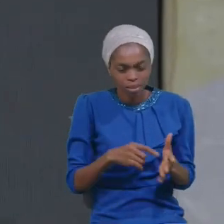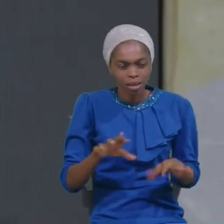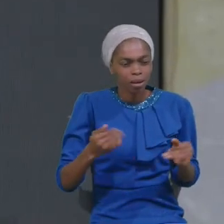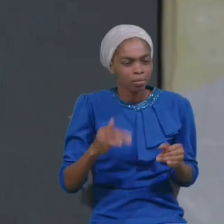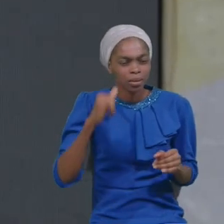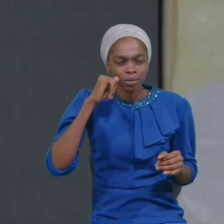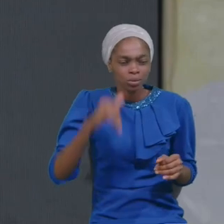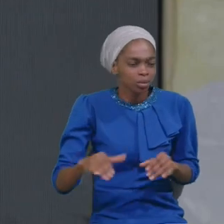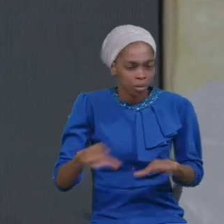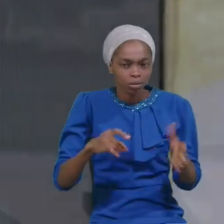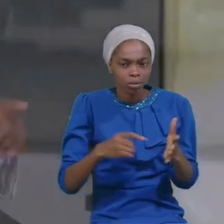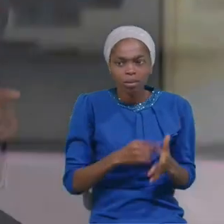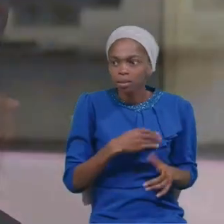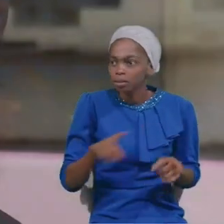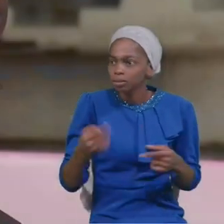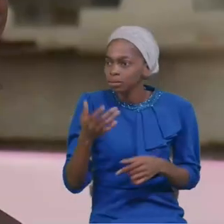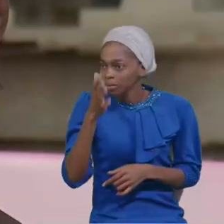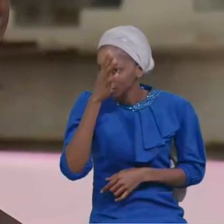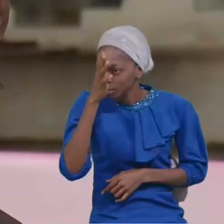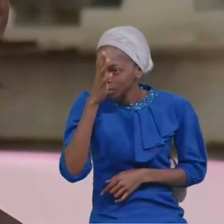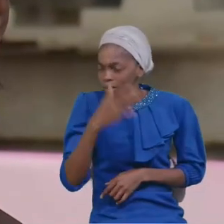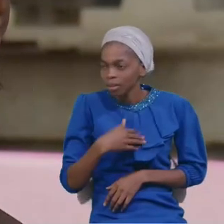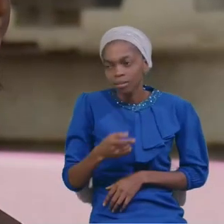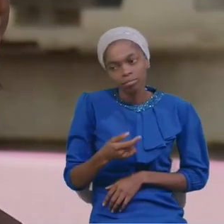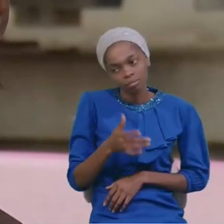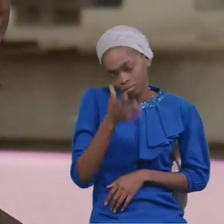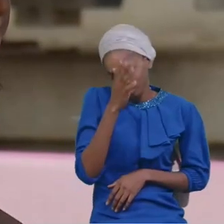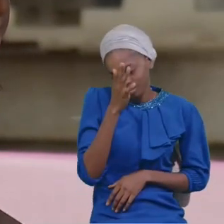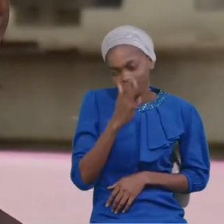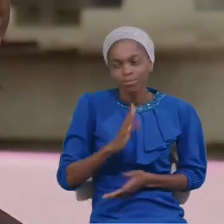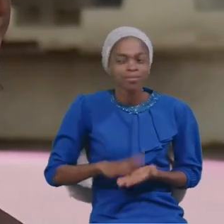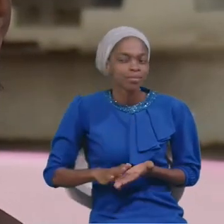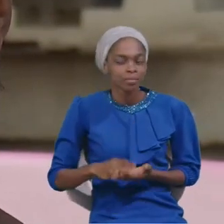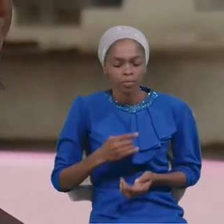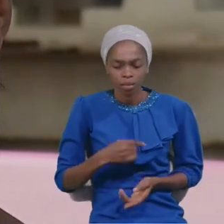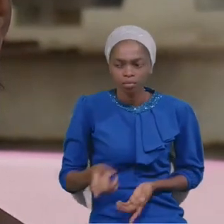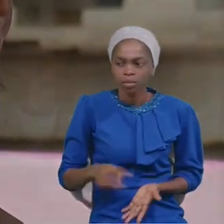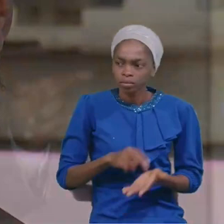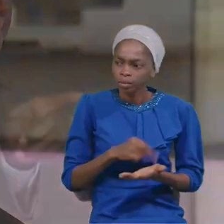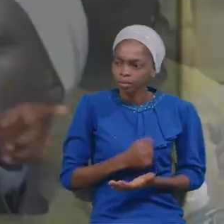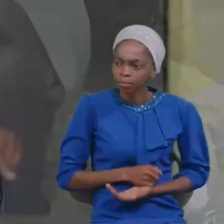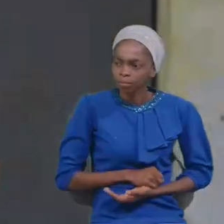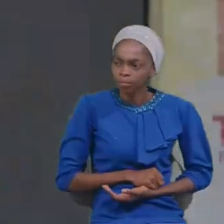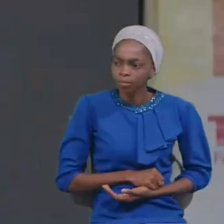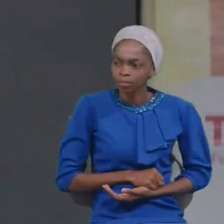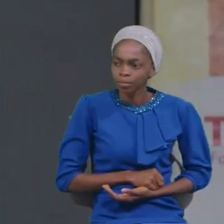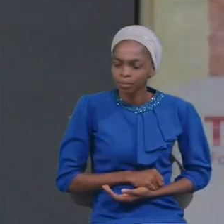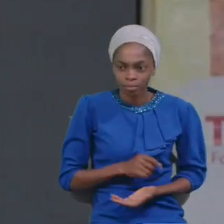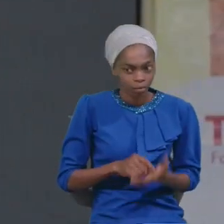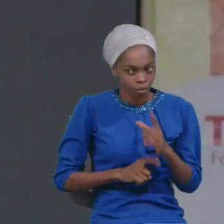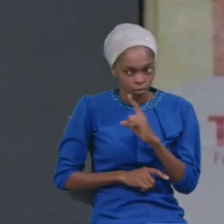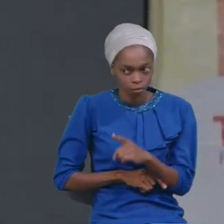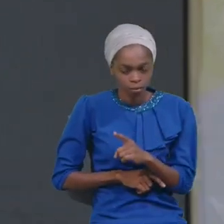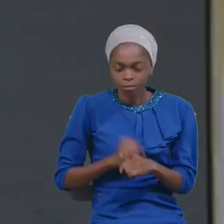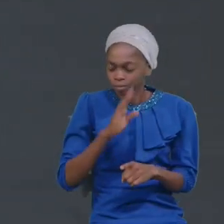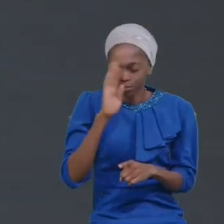up. This one, never. I will never forgive this one.